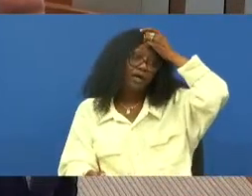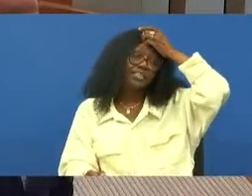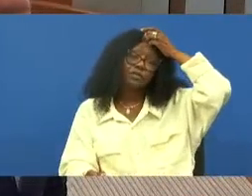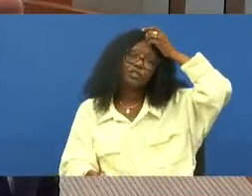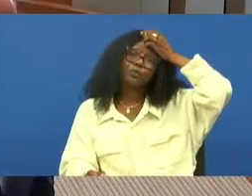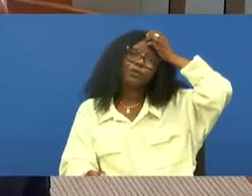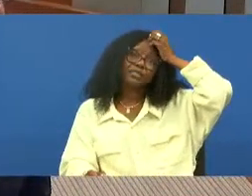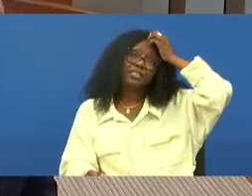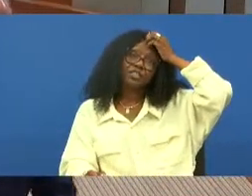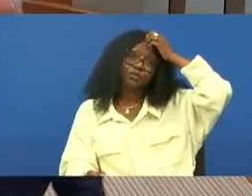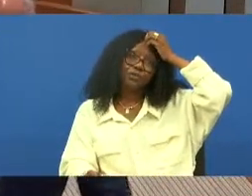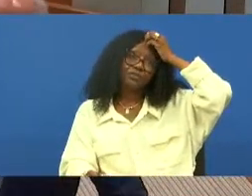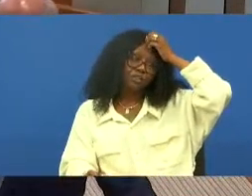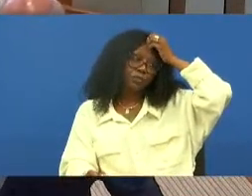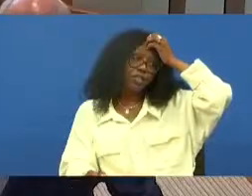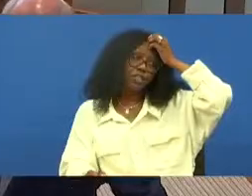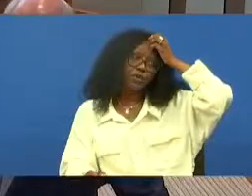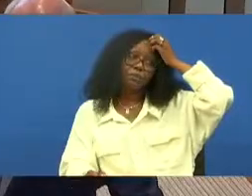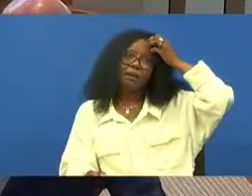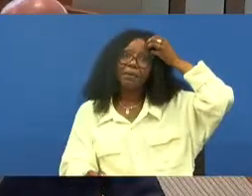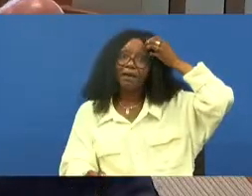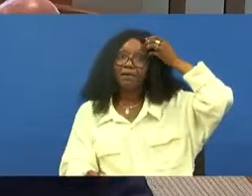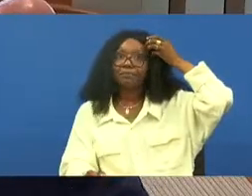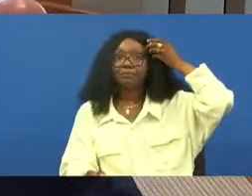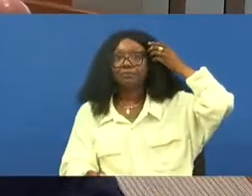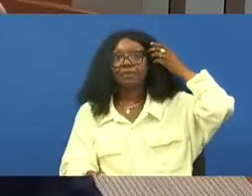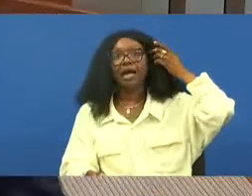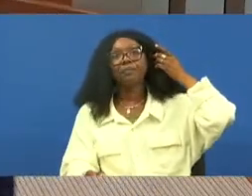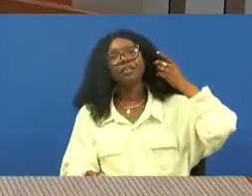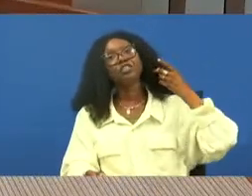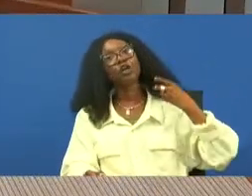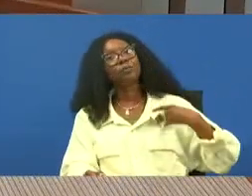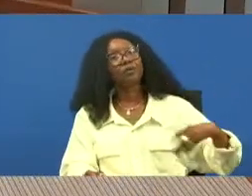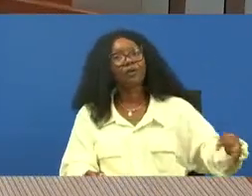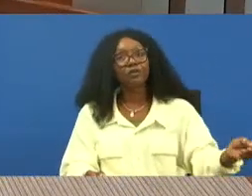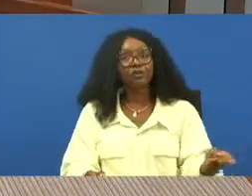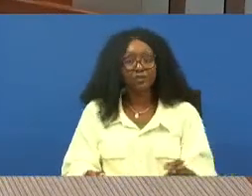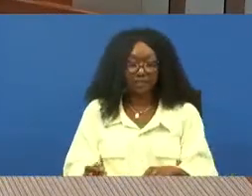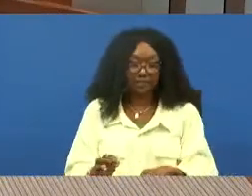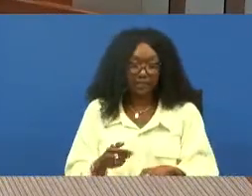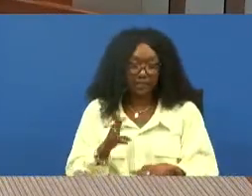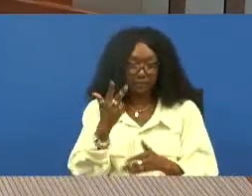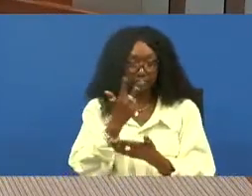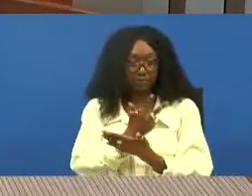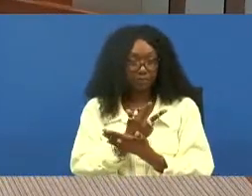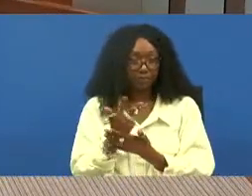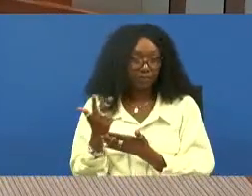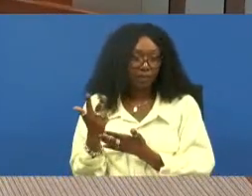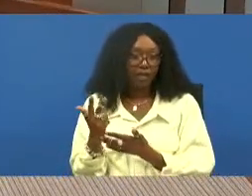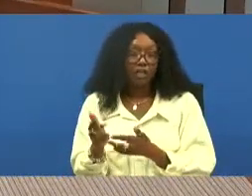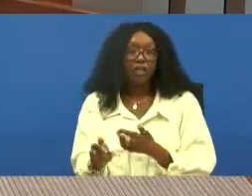Because I thought this was a special meeting. Oh, 3 weeks, 3 weeks. 3 weeks.